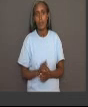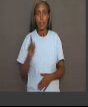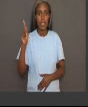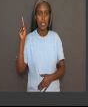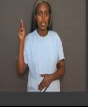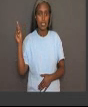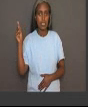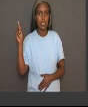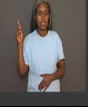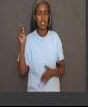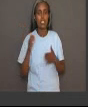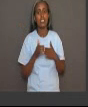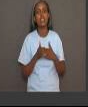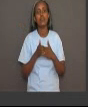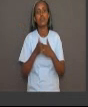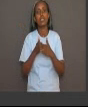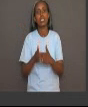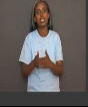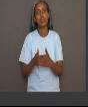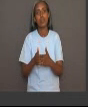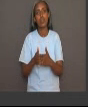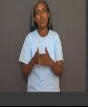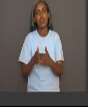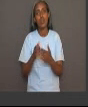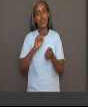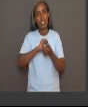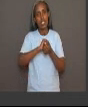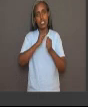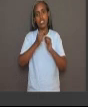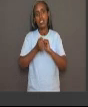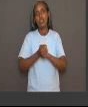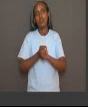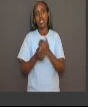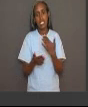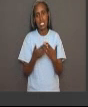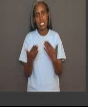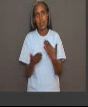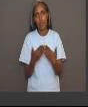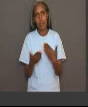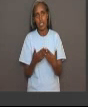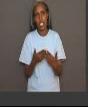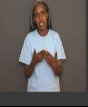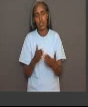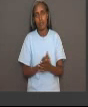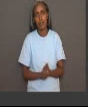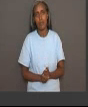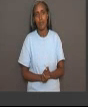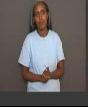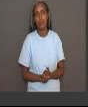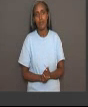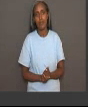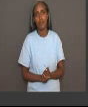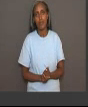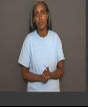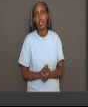This is the principle of detachment simplification.